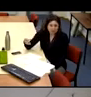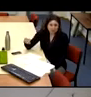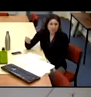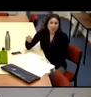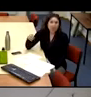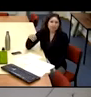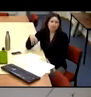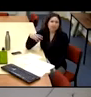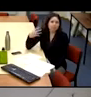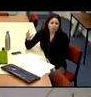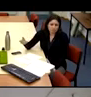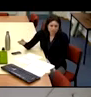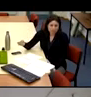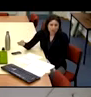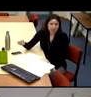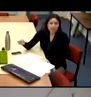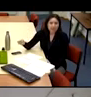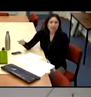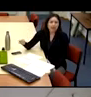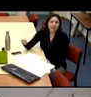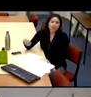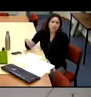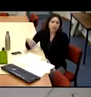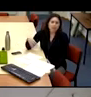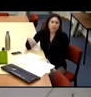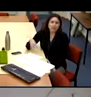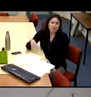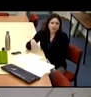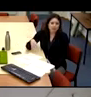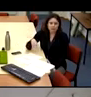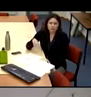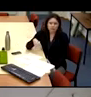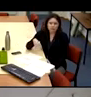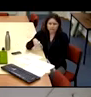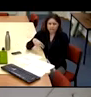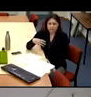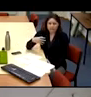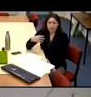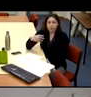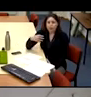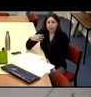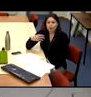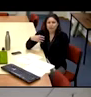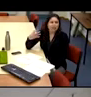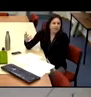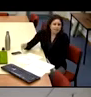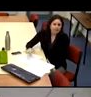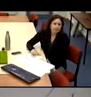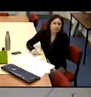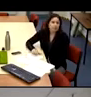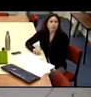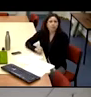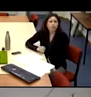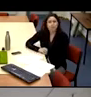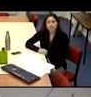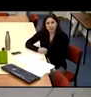was happening in terms of the bureaucracy around claiming asylum and the fact that refugees didn't have access to